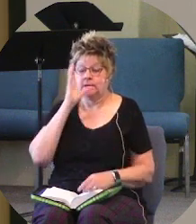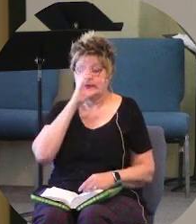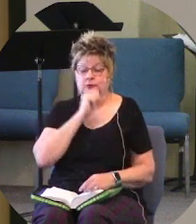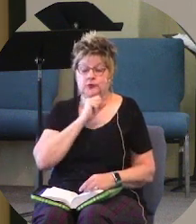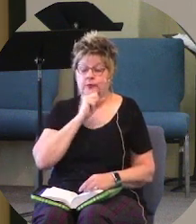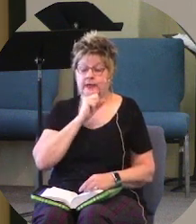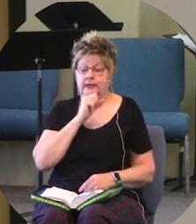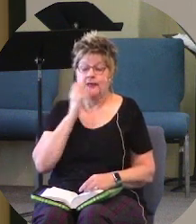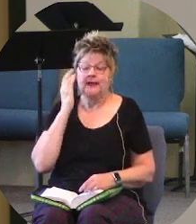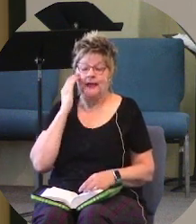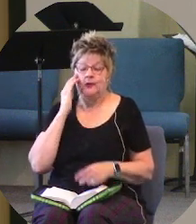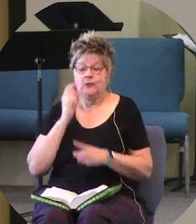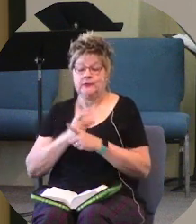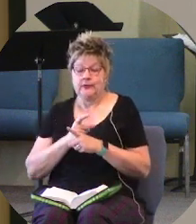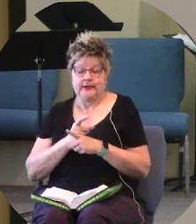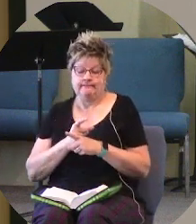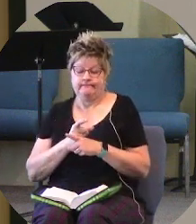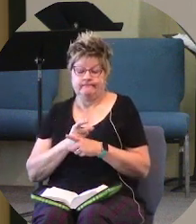they know what's right.